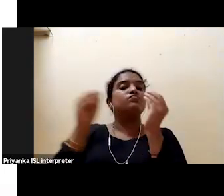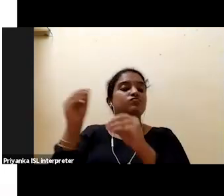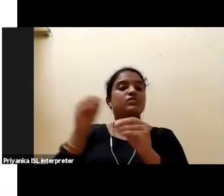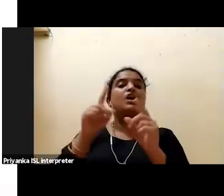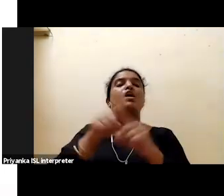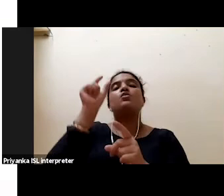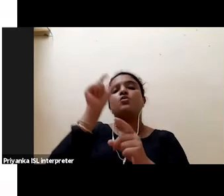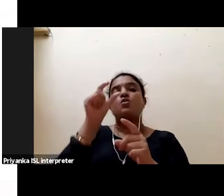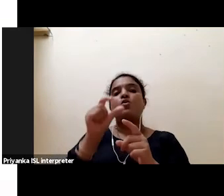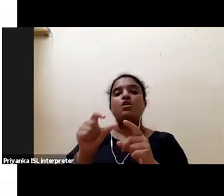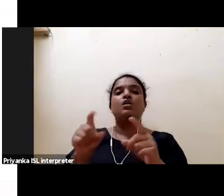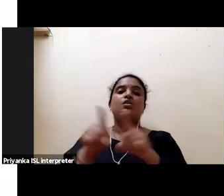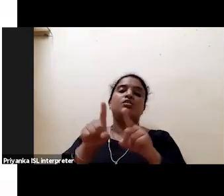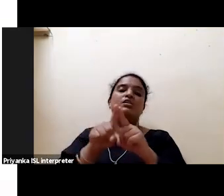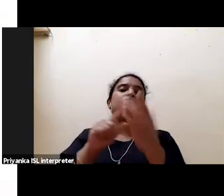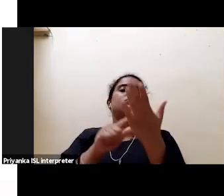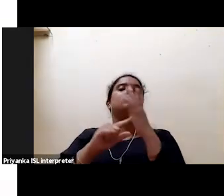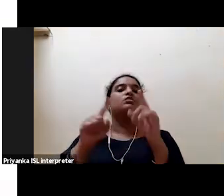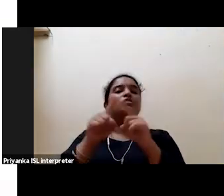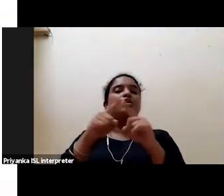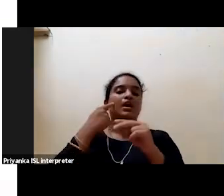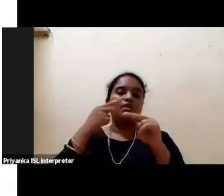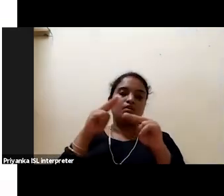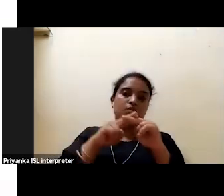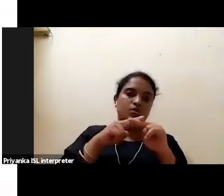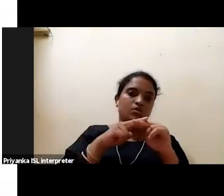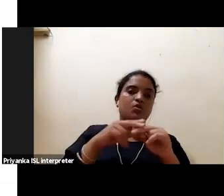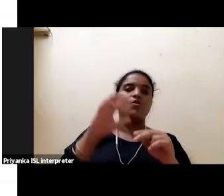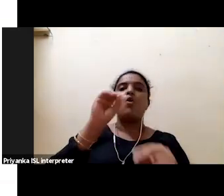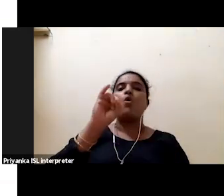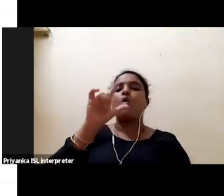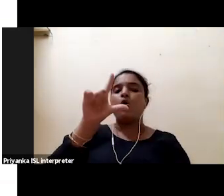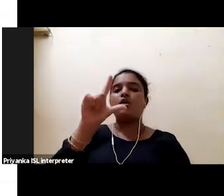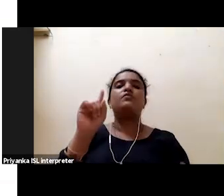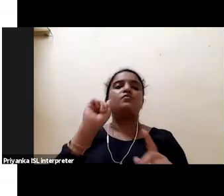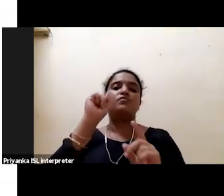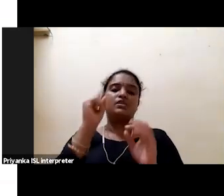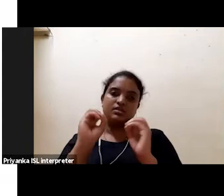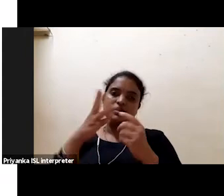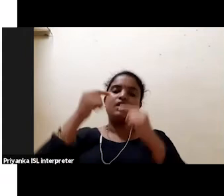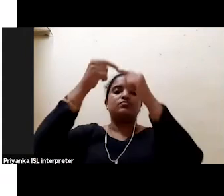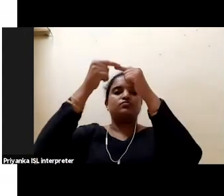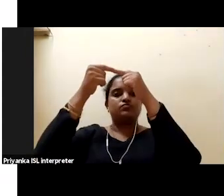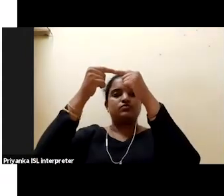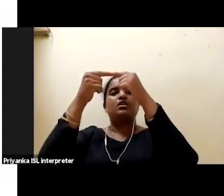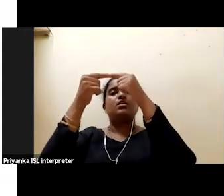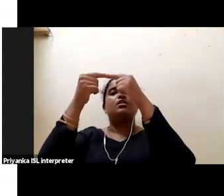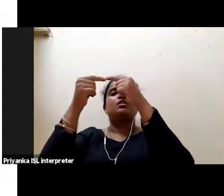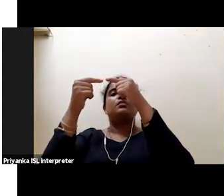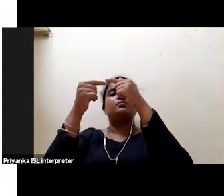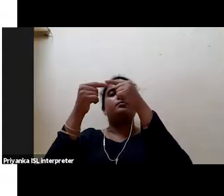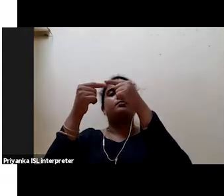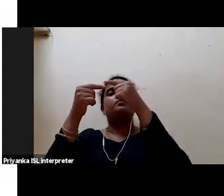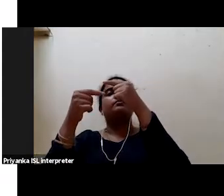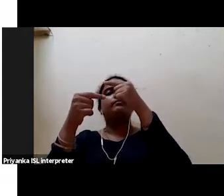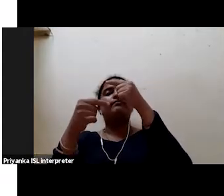mentioned in the order of appearance. Like, first, if I'm adding oil, then oil should be first. So a lot of people don't do